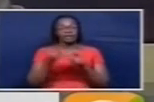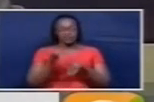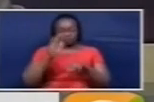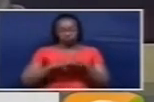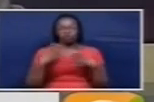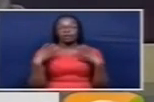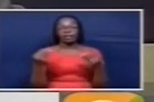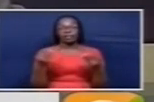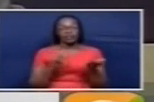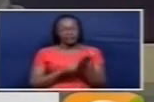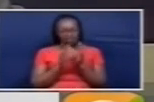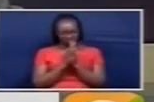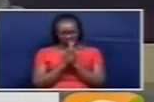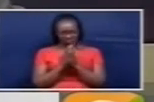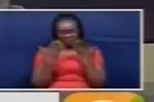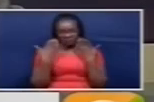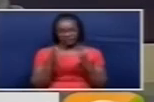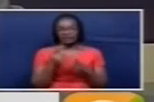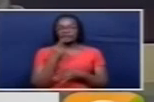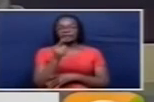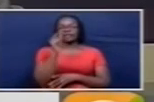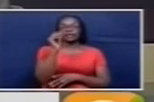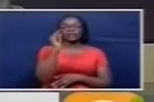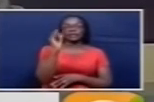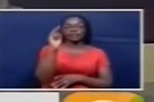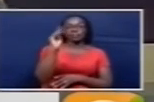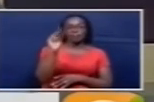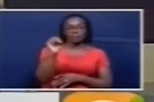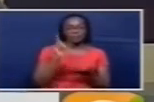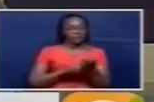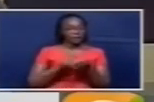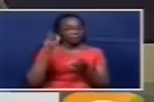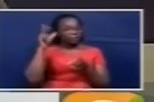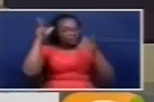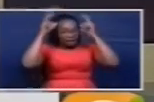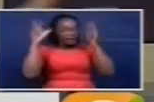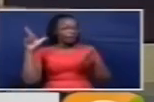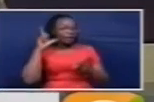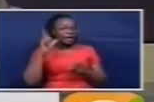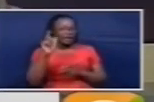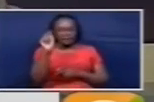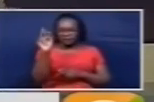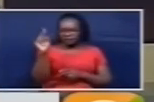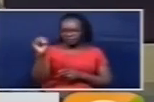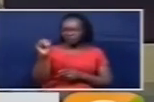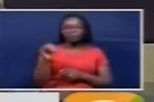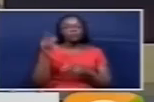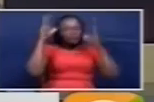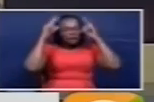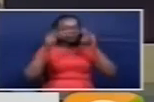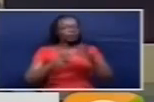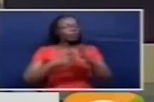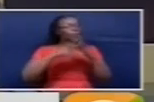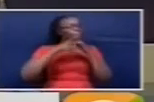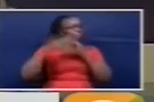finishing your prayers, say tibim. When the Satan hears tibim, the Satan will be running away. Now, in the political arena, tibim means